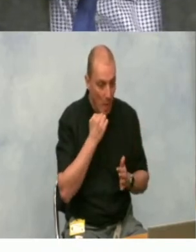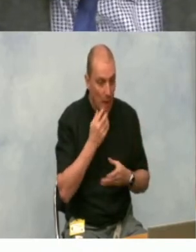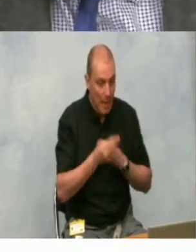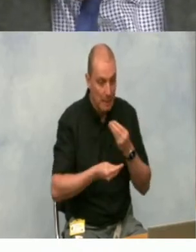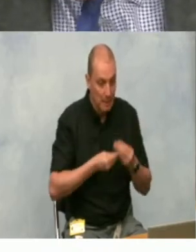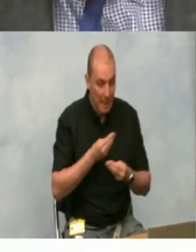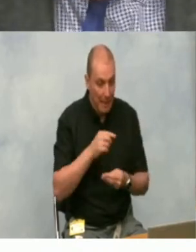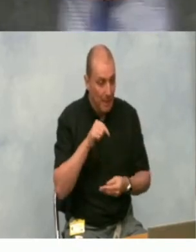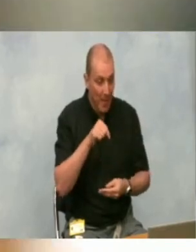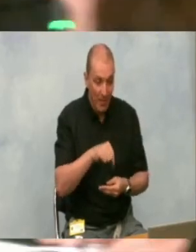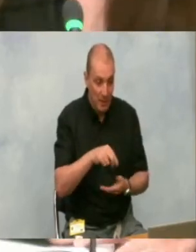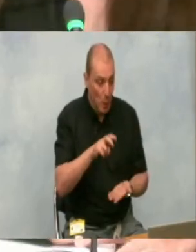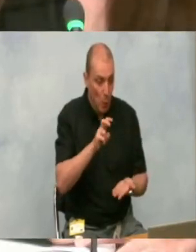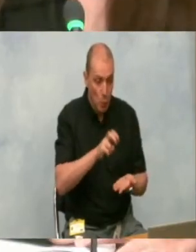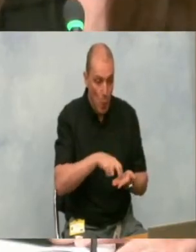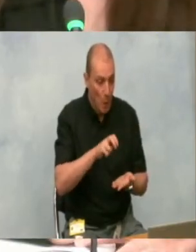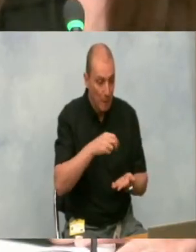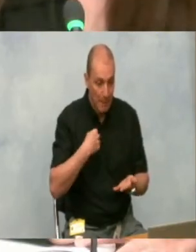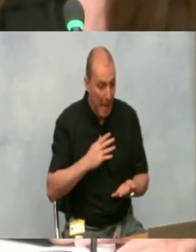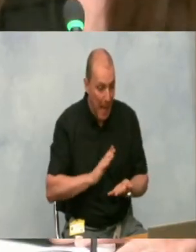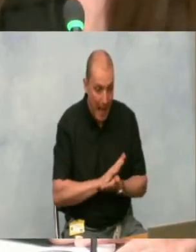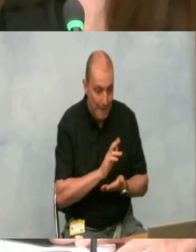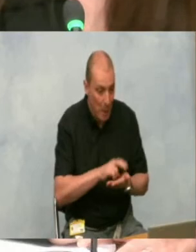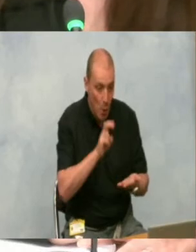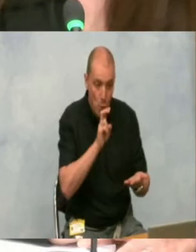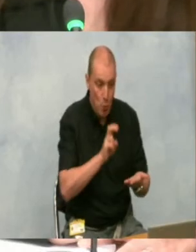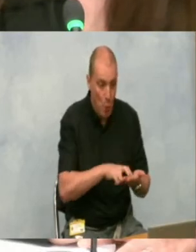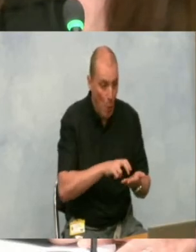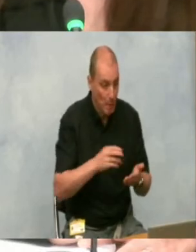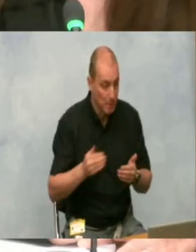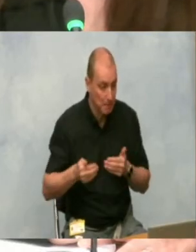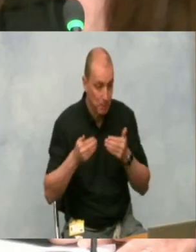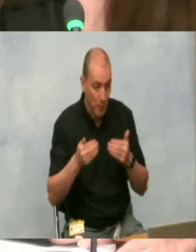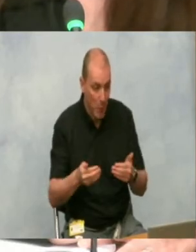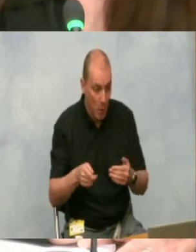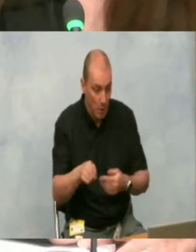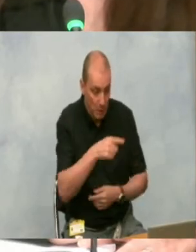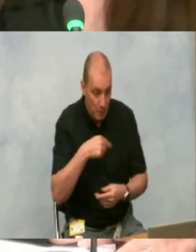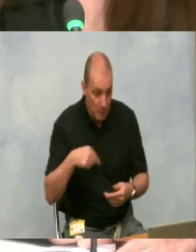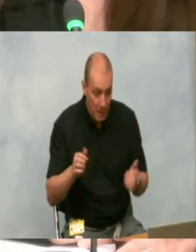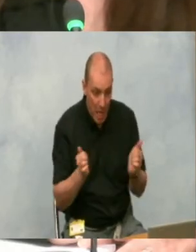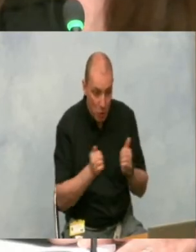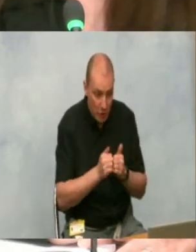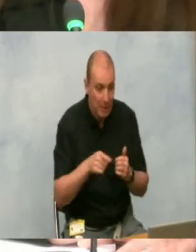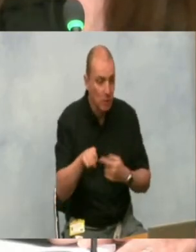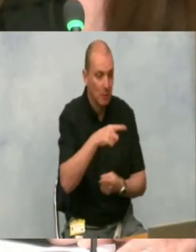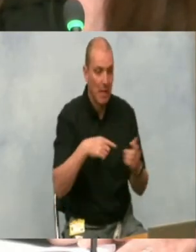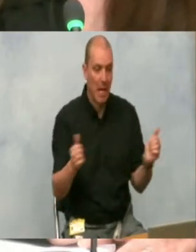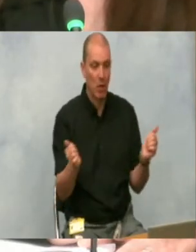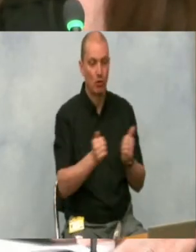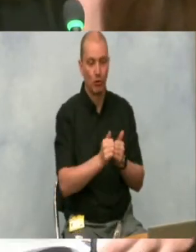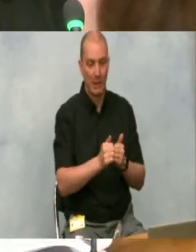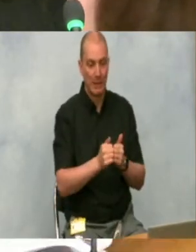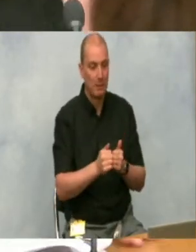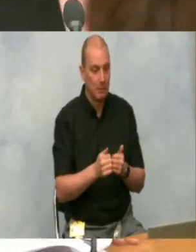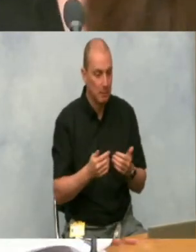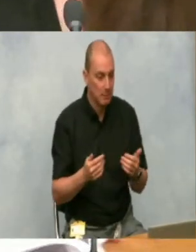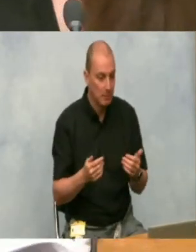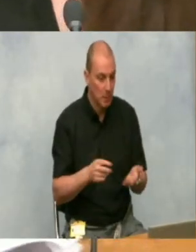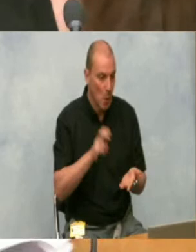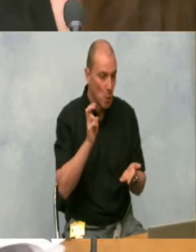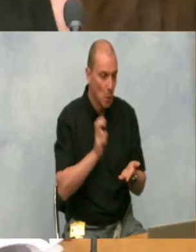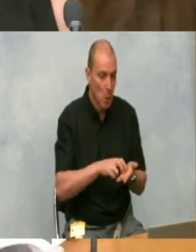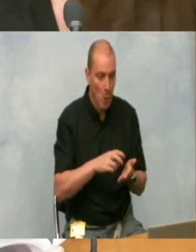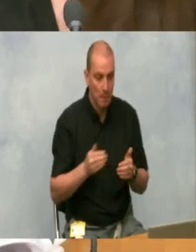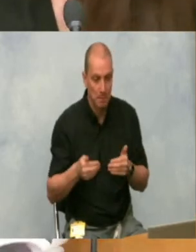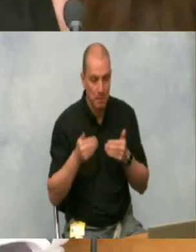so I'm happy just to move on if members are satisfied with that. Okay, we'll do that. Thank you very much. So,